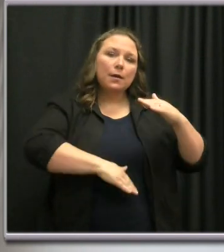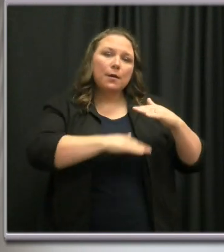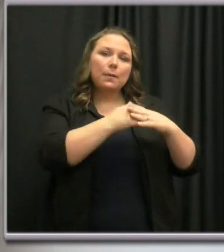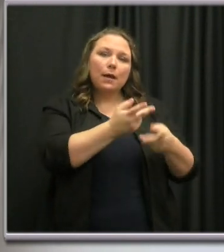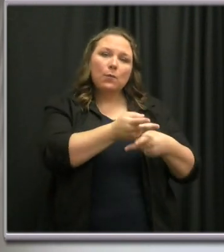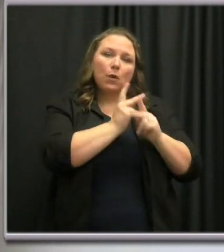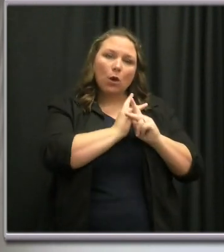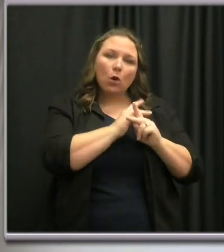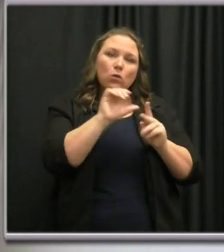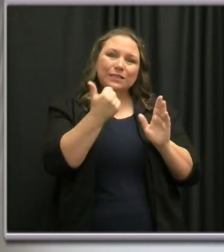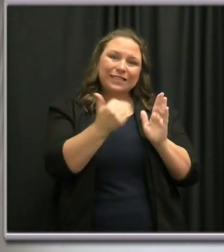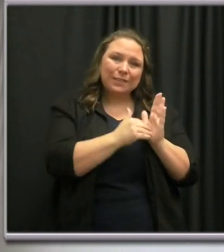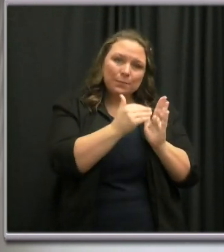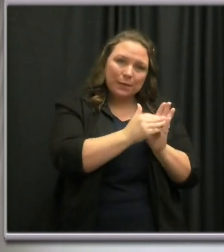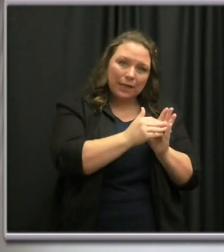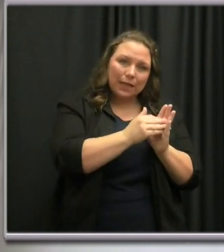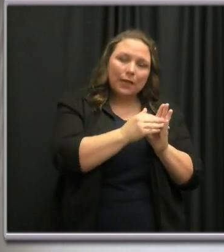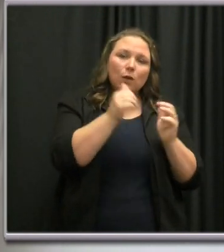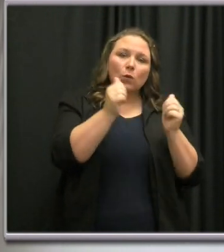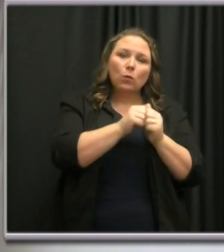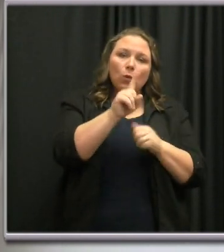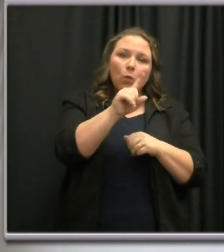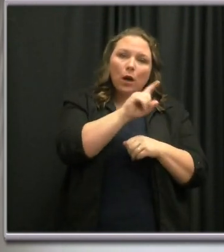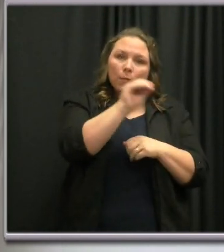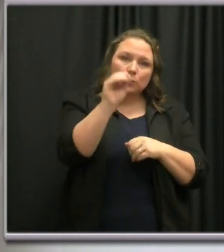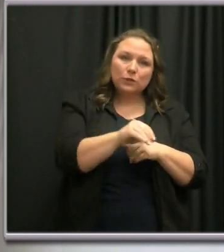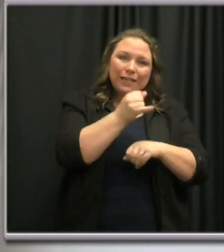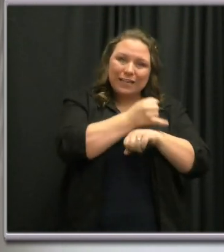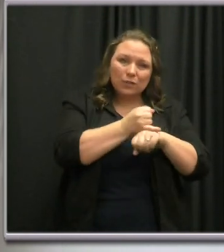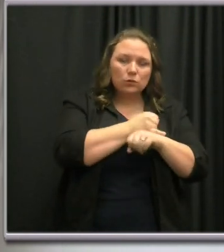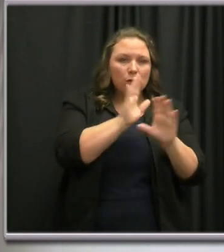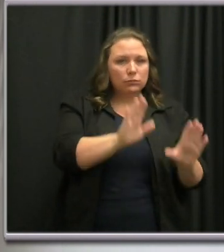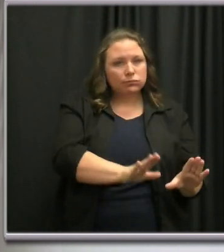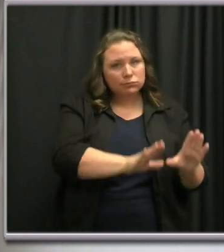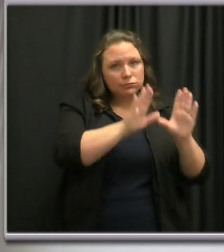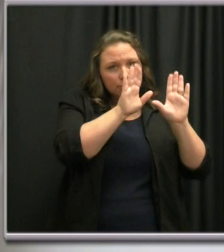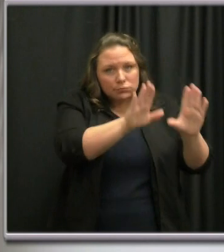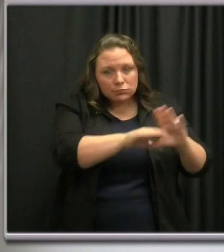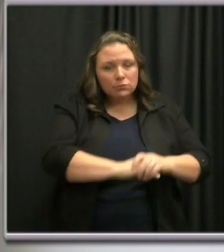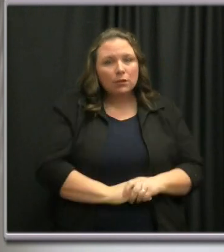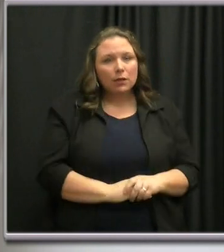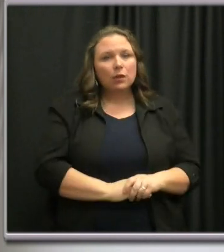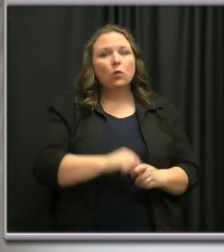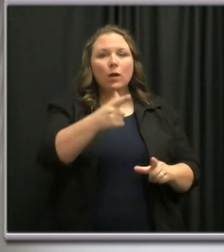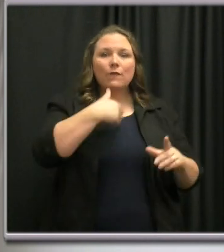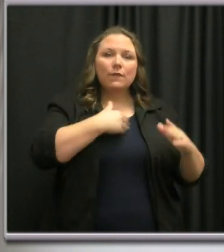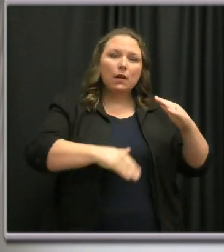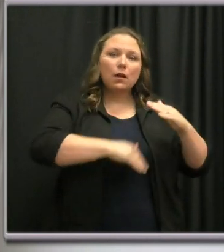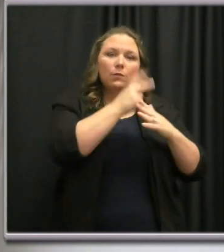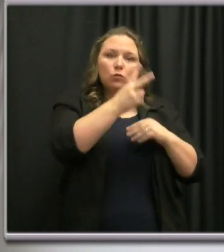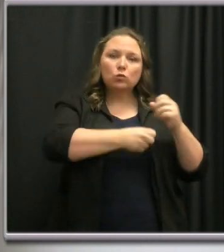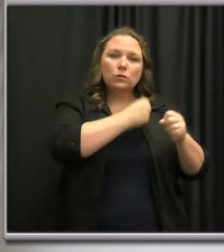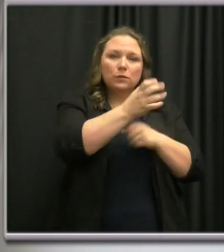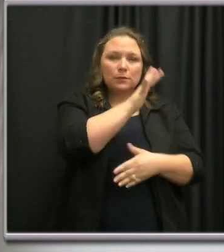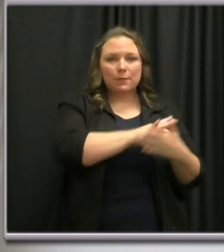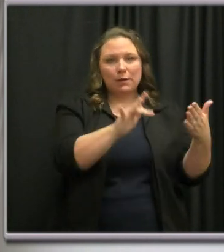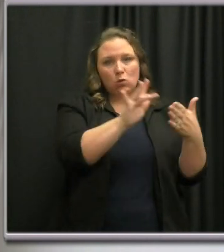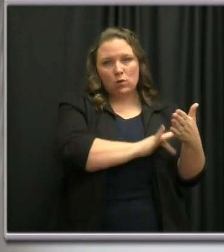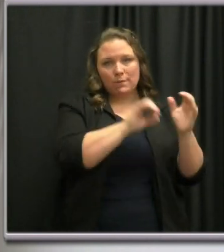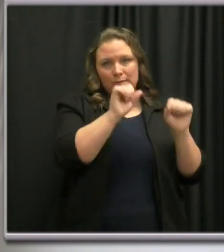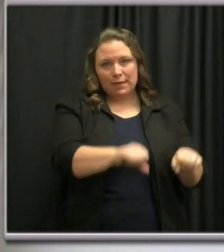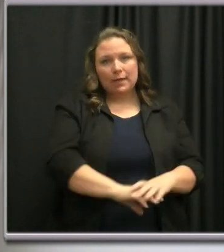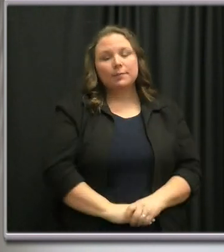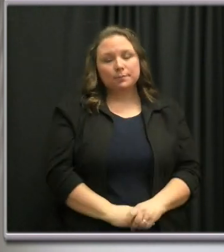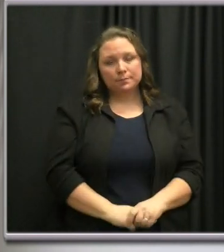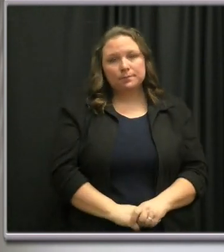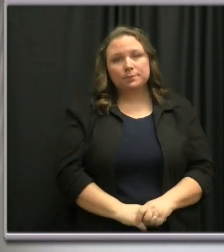is $10 million. The interest rate is 1%, which is terrific. And you have up to 2 years to pay off the loan.